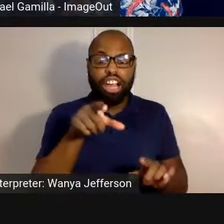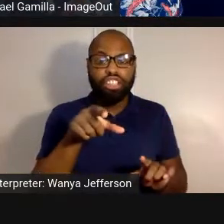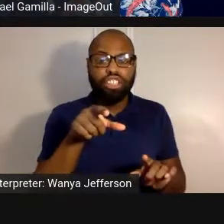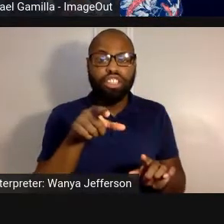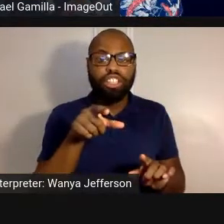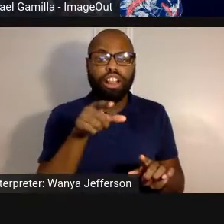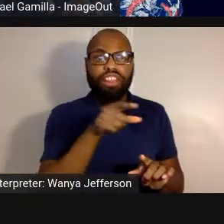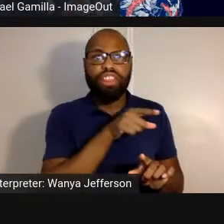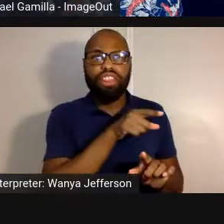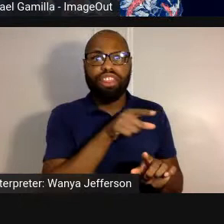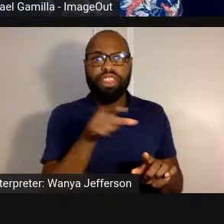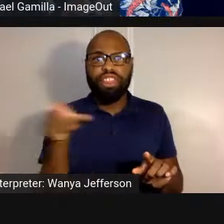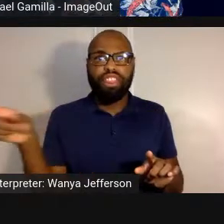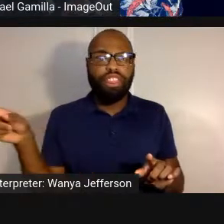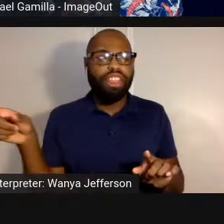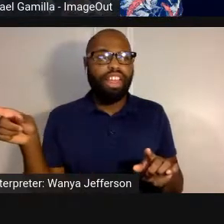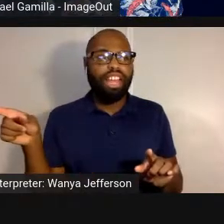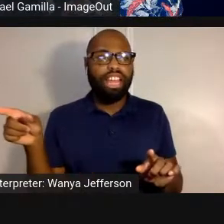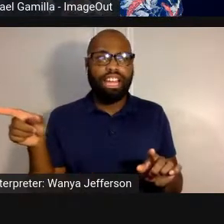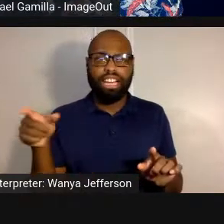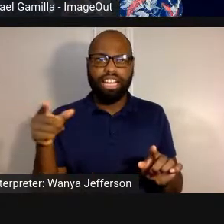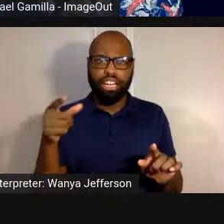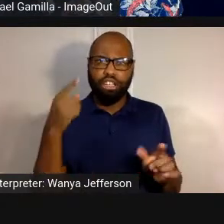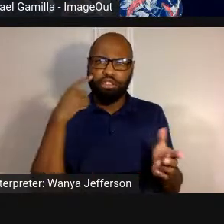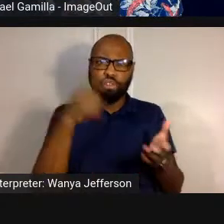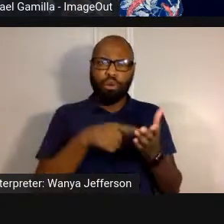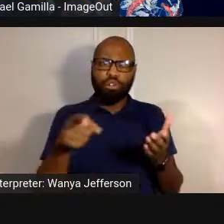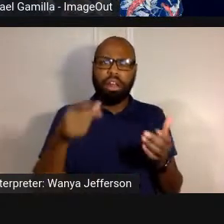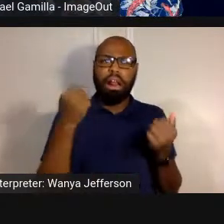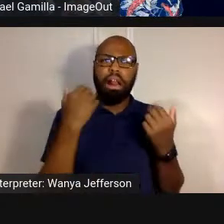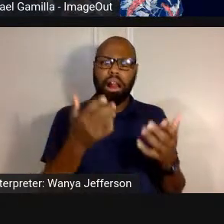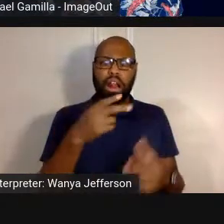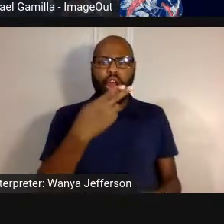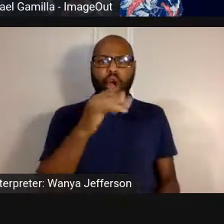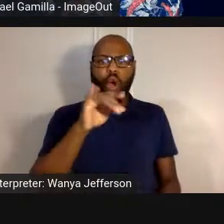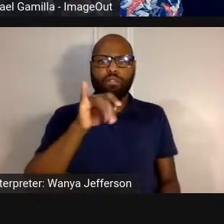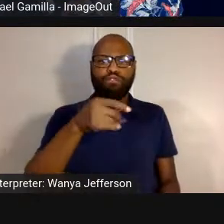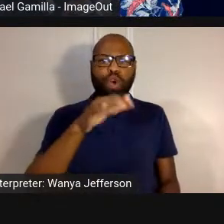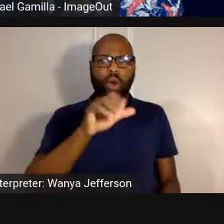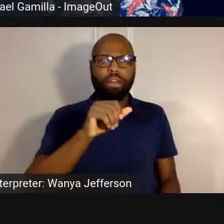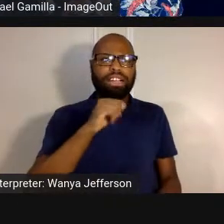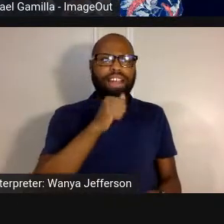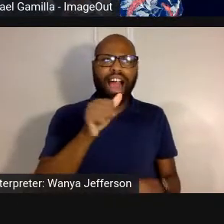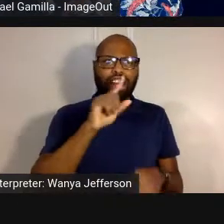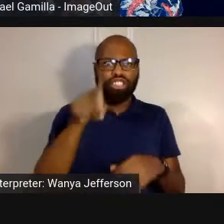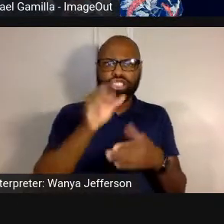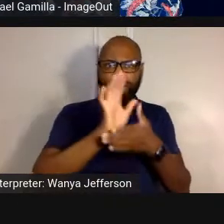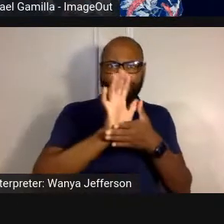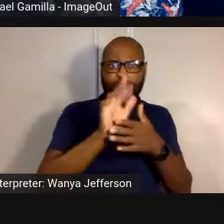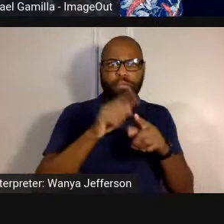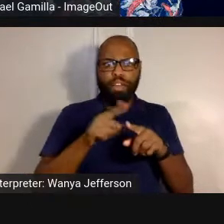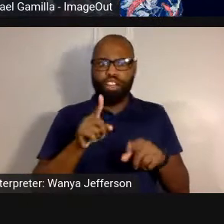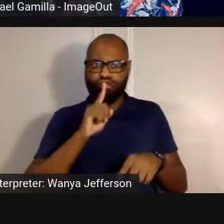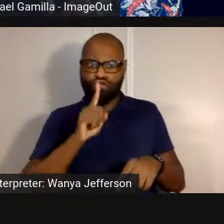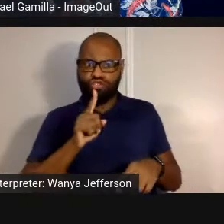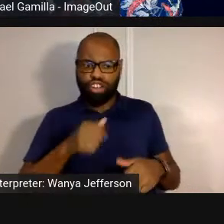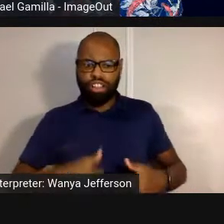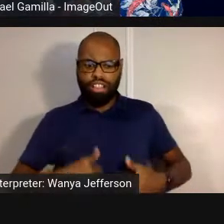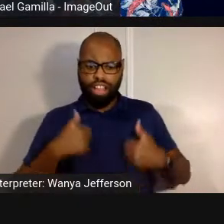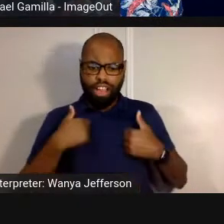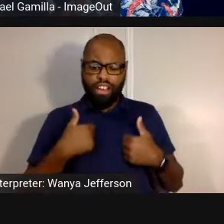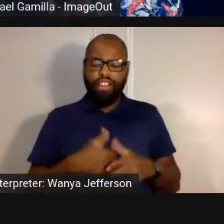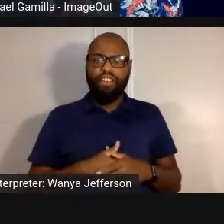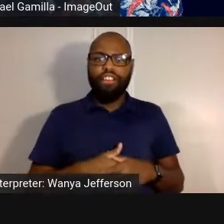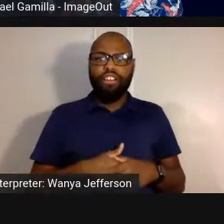they come from a place that there's a lot of homophobic, and not only in the film, in the real life, we are in a conservative country that